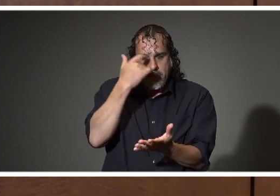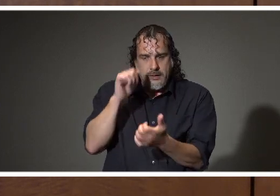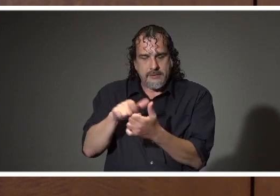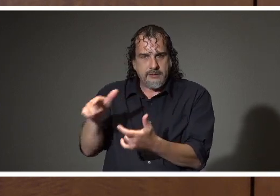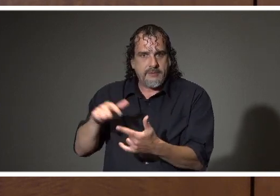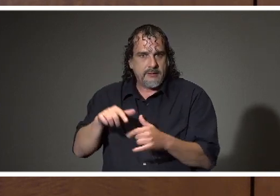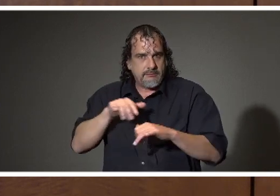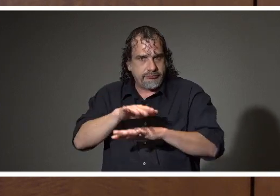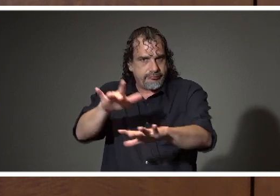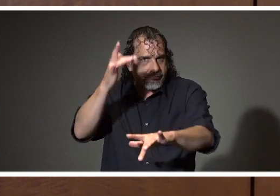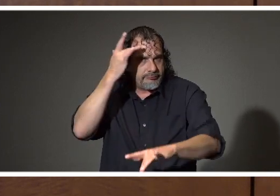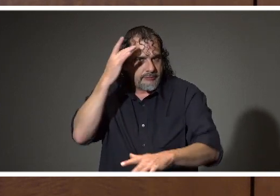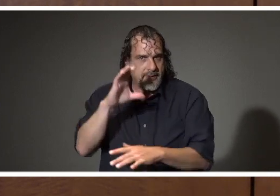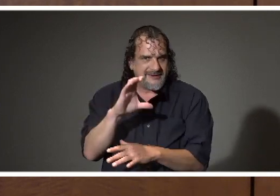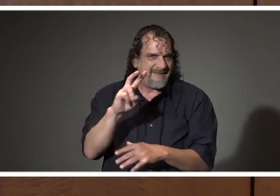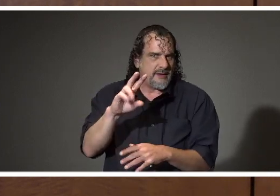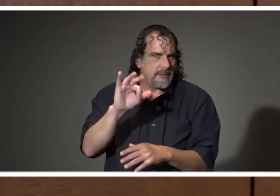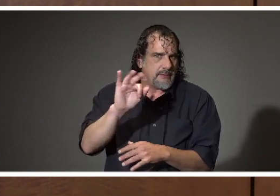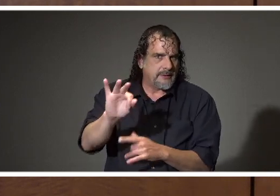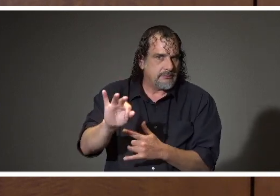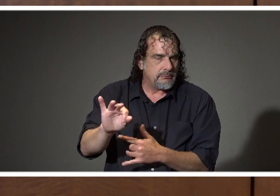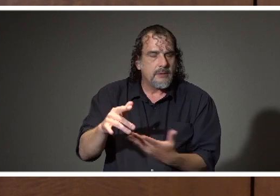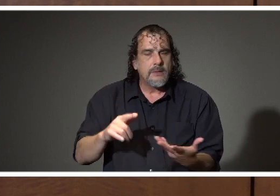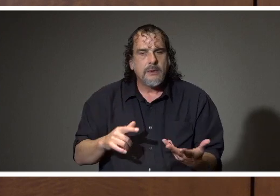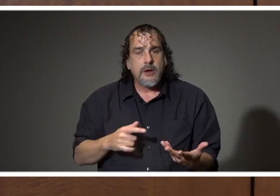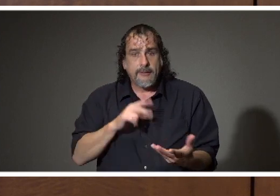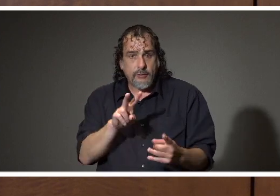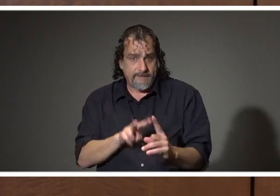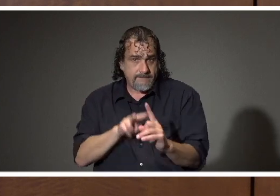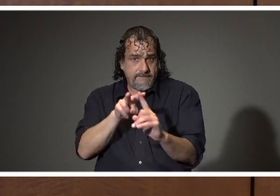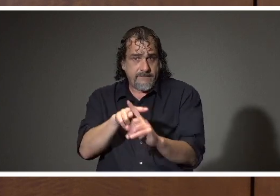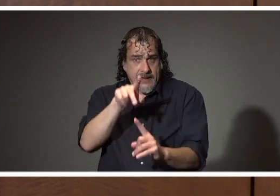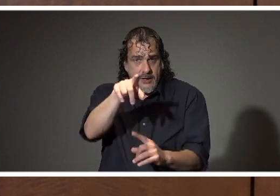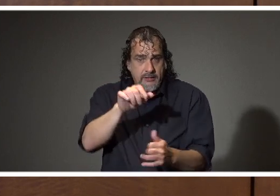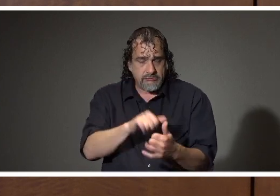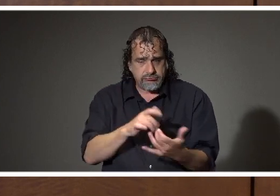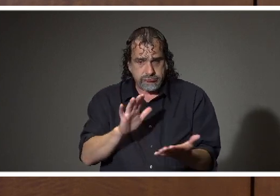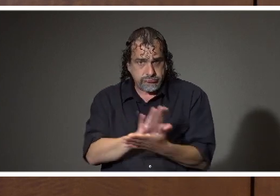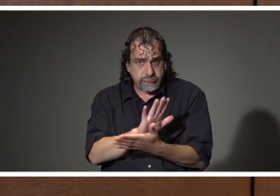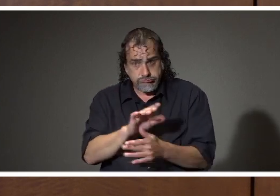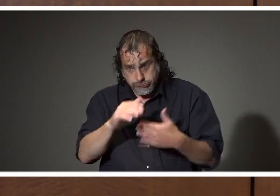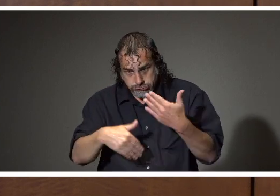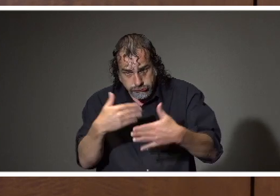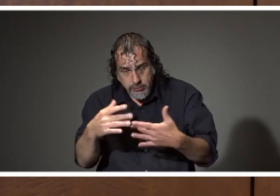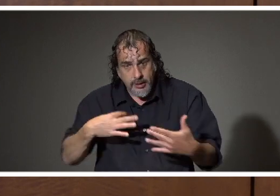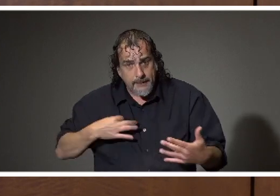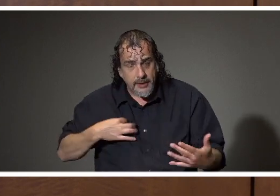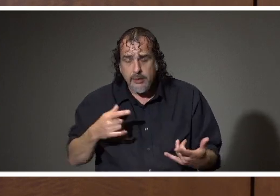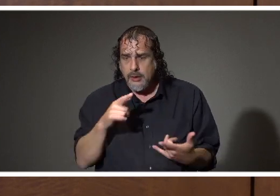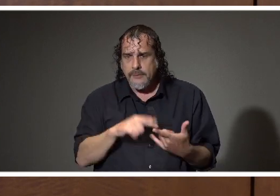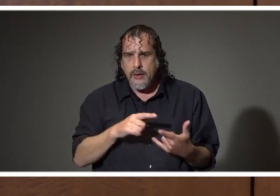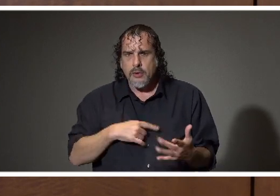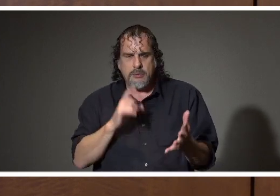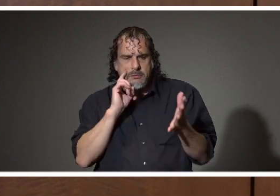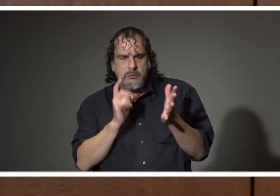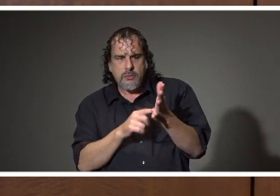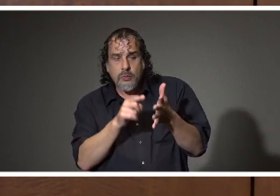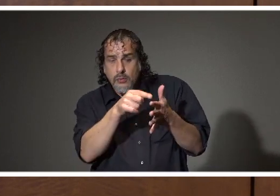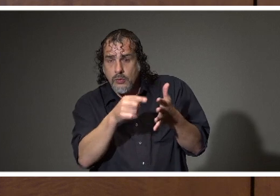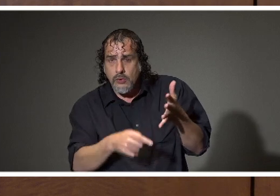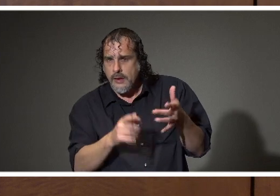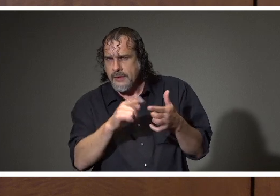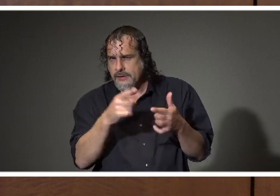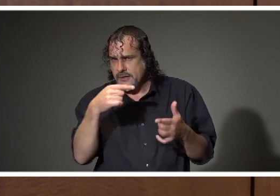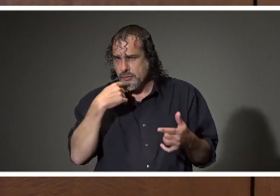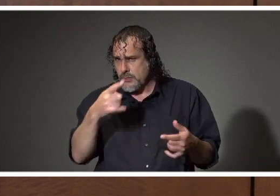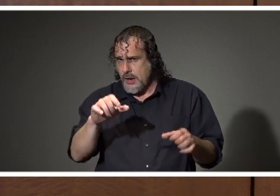COVID-19. If you file your claim, there may be a notice on the system indicating that you're not